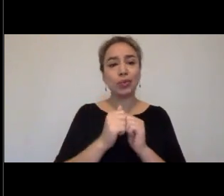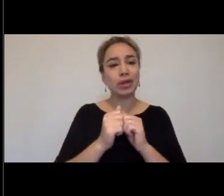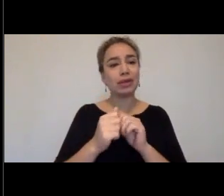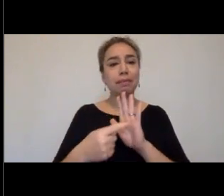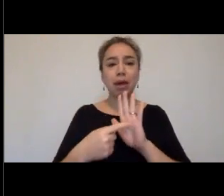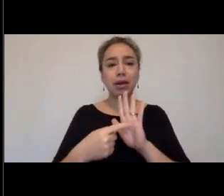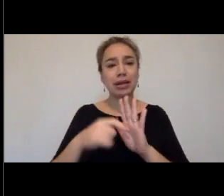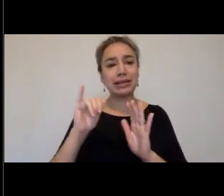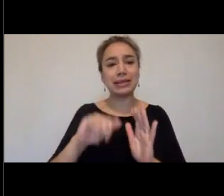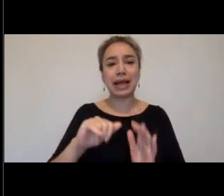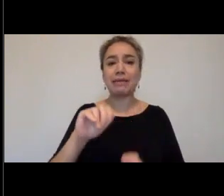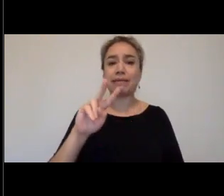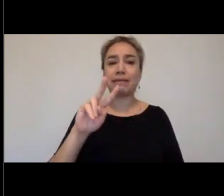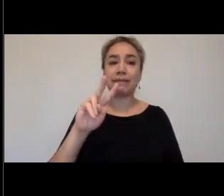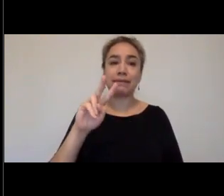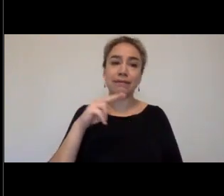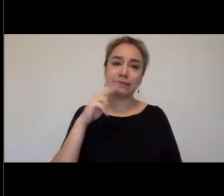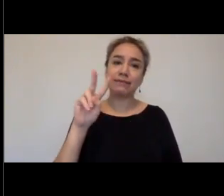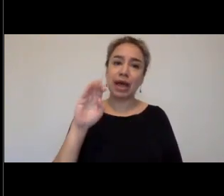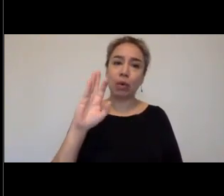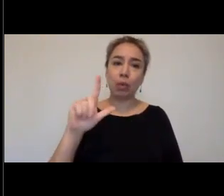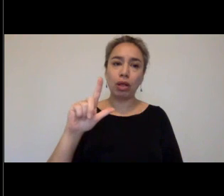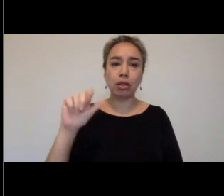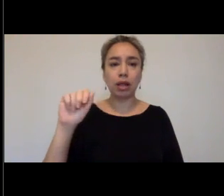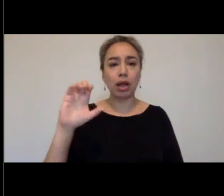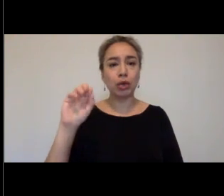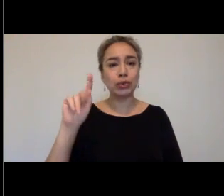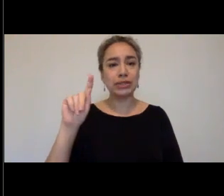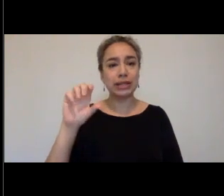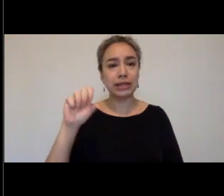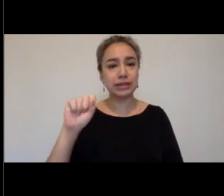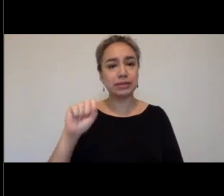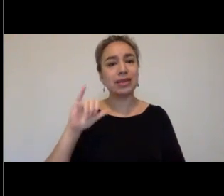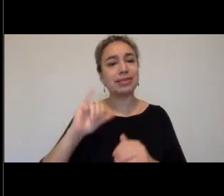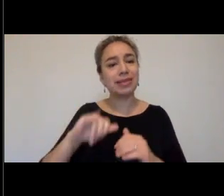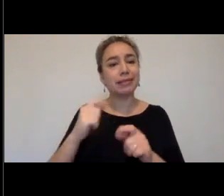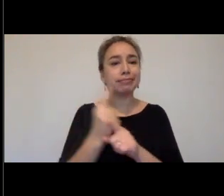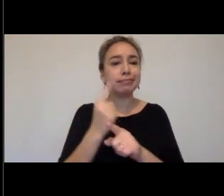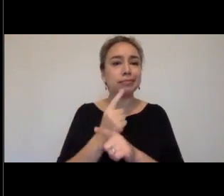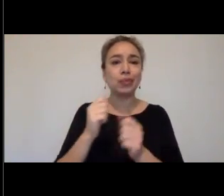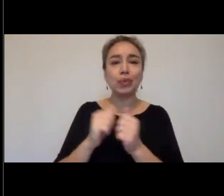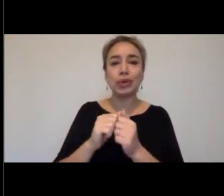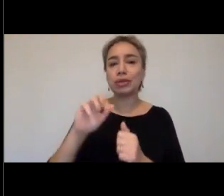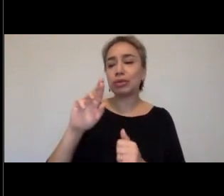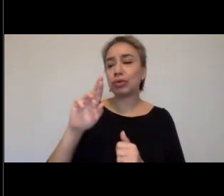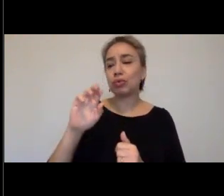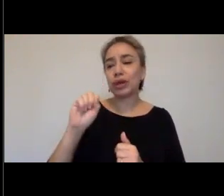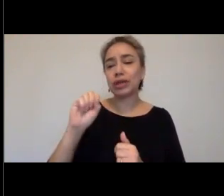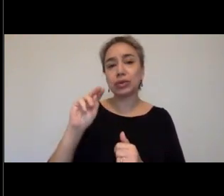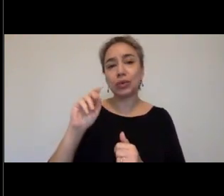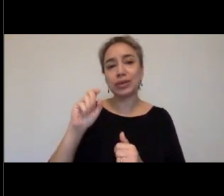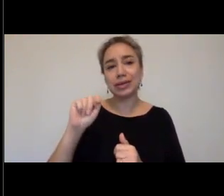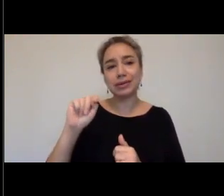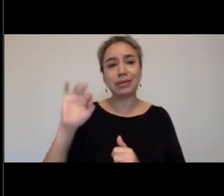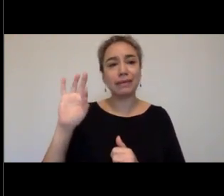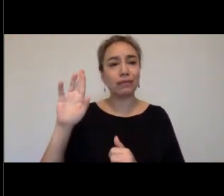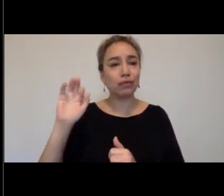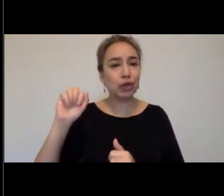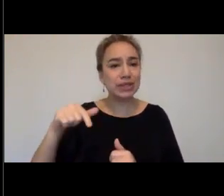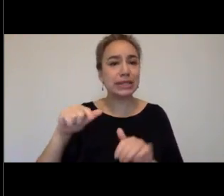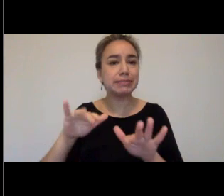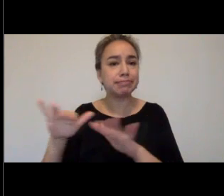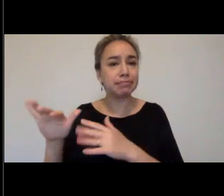So this is the classic tube models, resonant frequencies, and so on. And what we added was content concerning gender